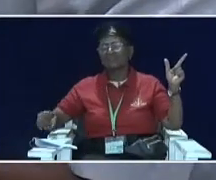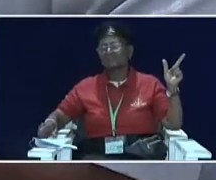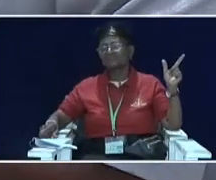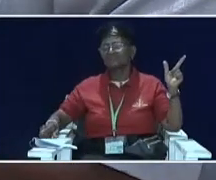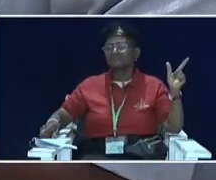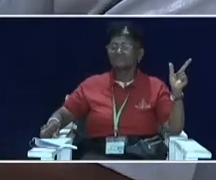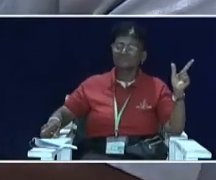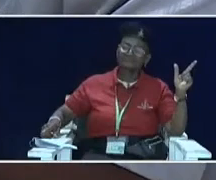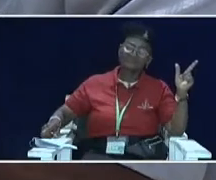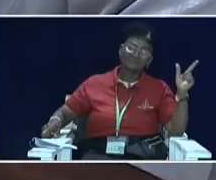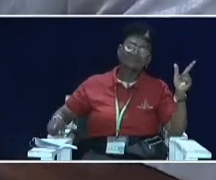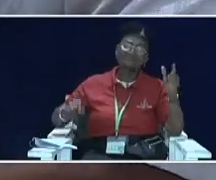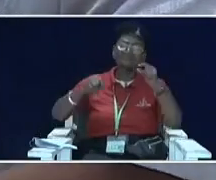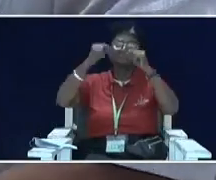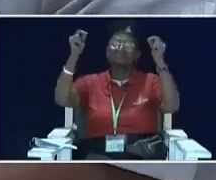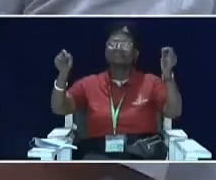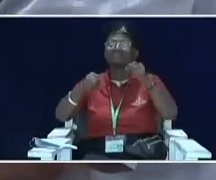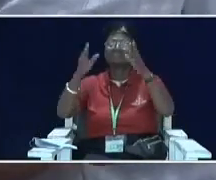Lord.